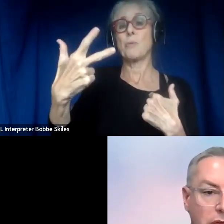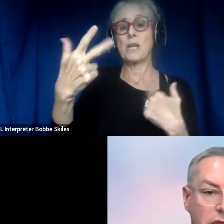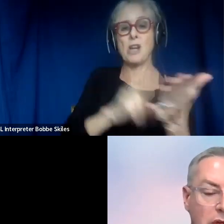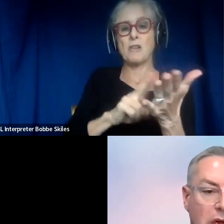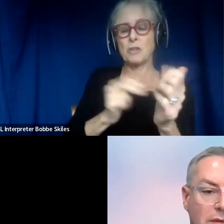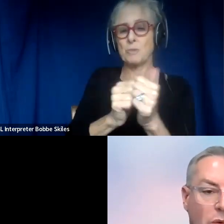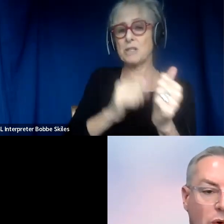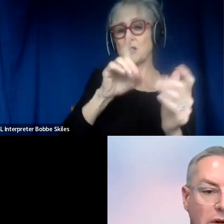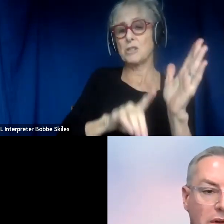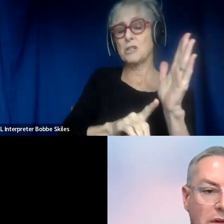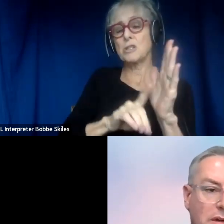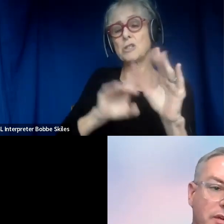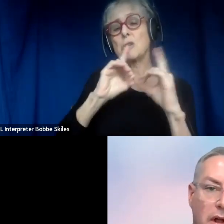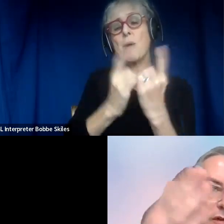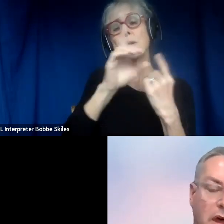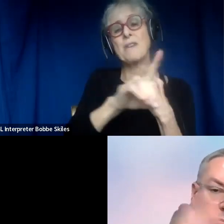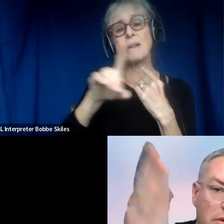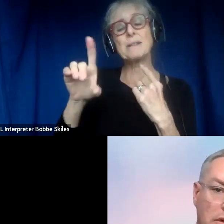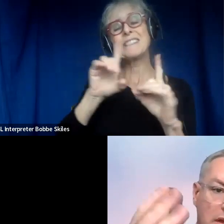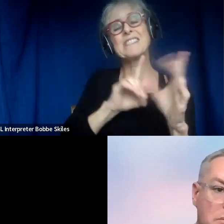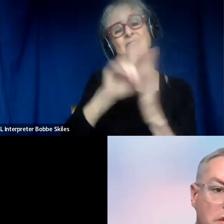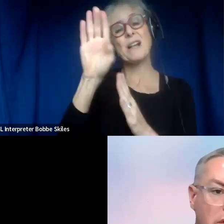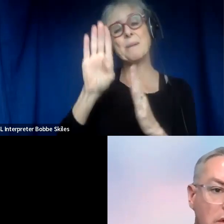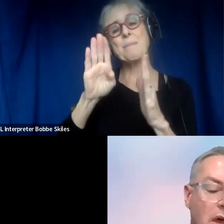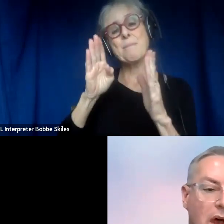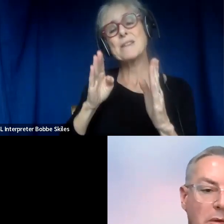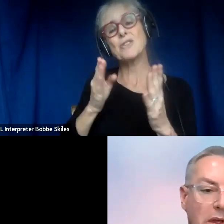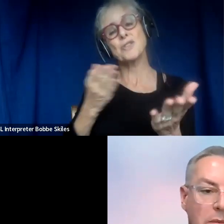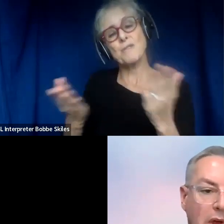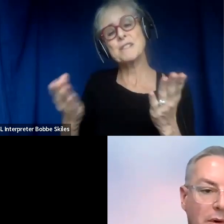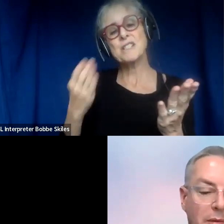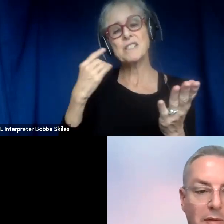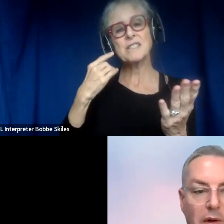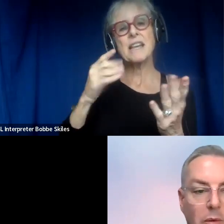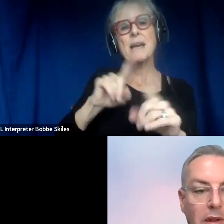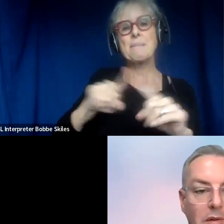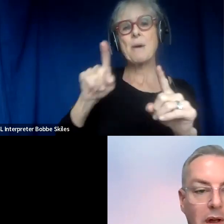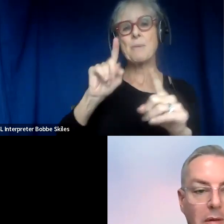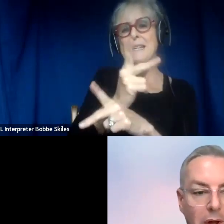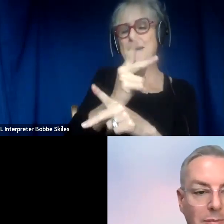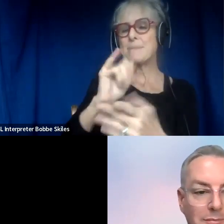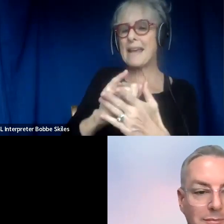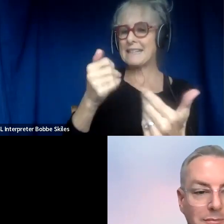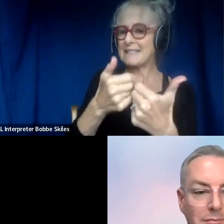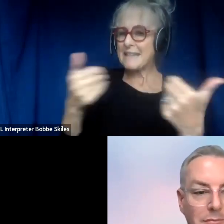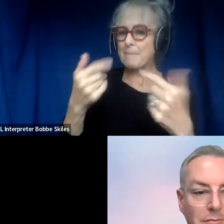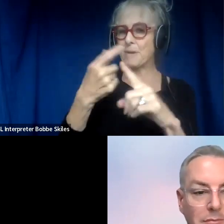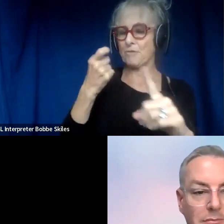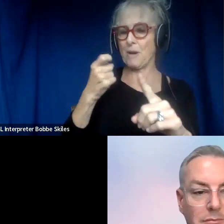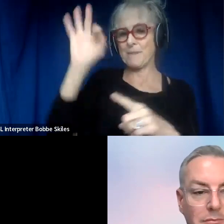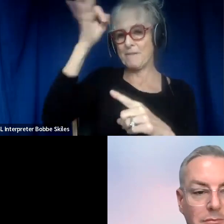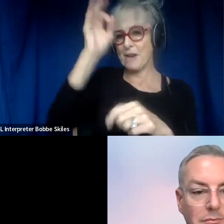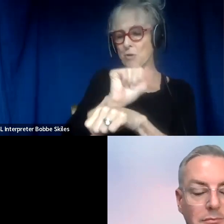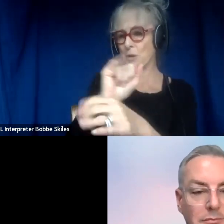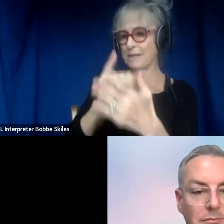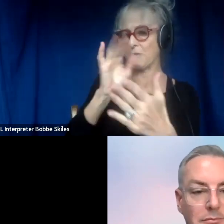Developmental Services for different, I'll just call them lines of business that we keep separate from the federal work that we're talking about now. Okay,